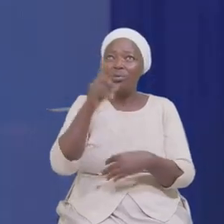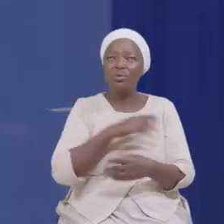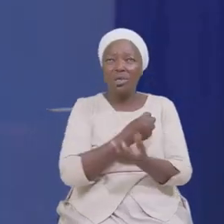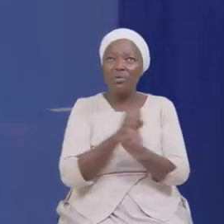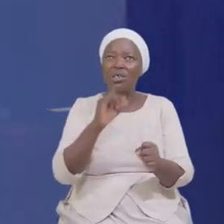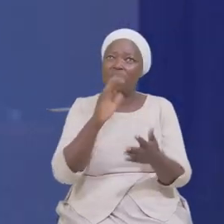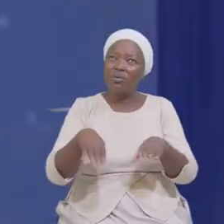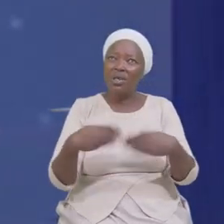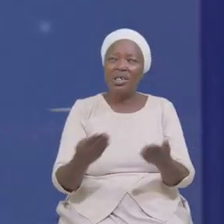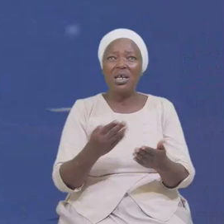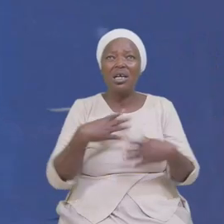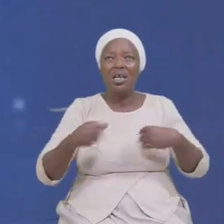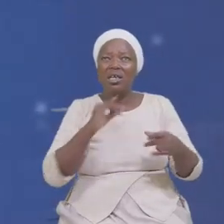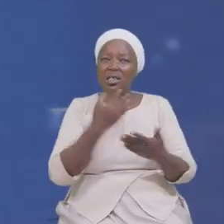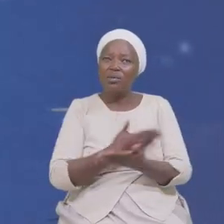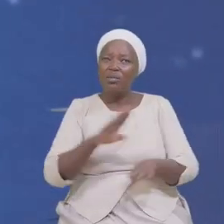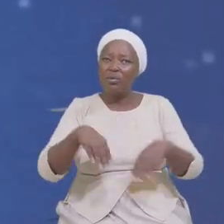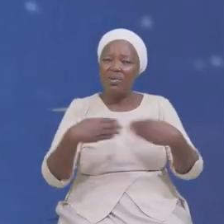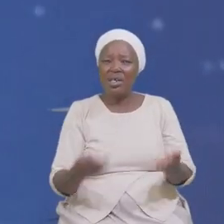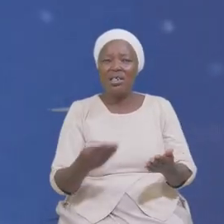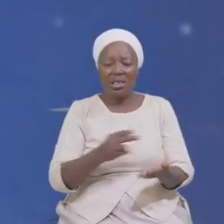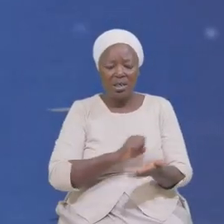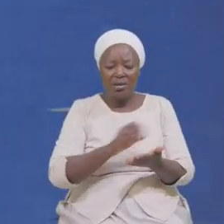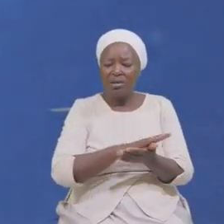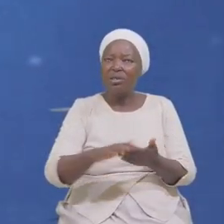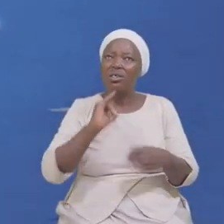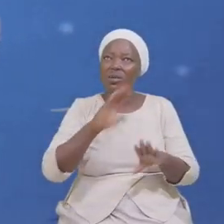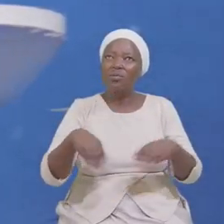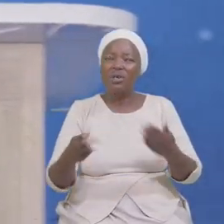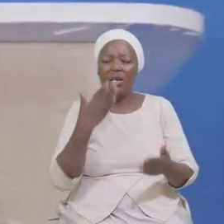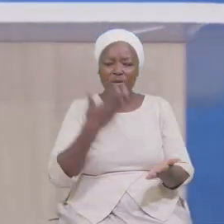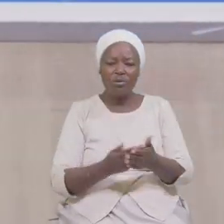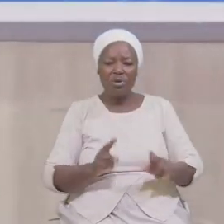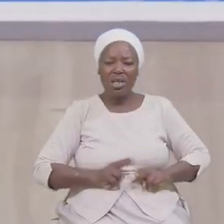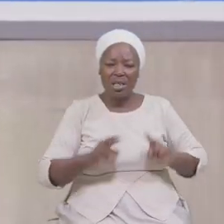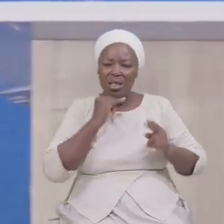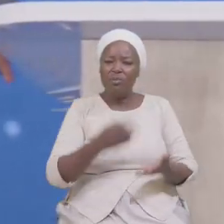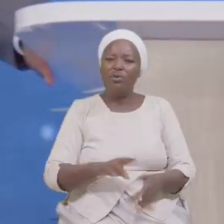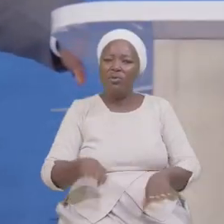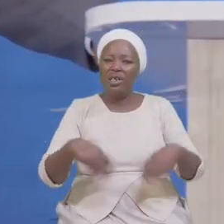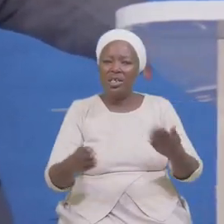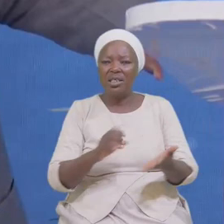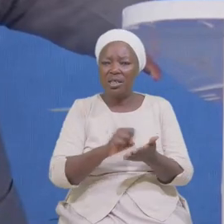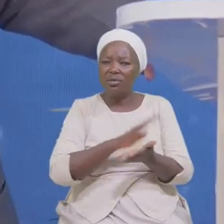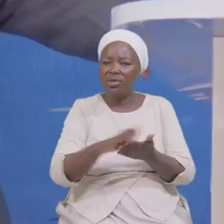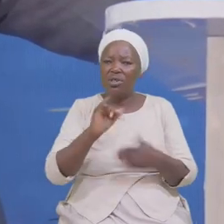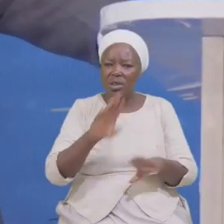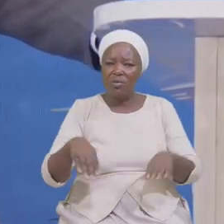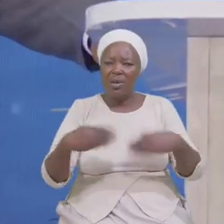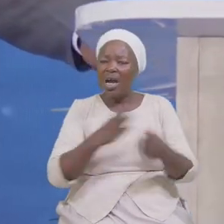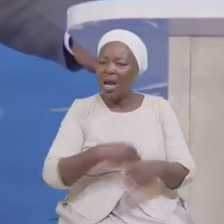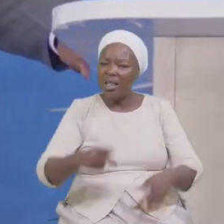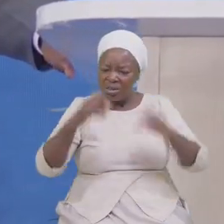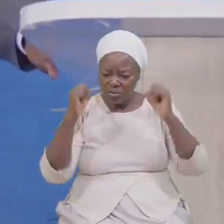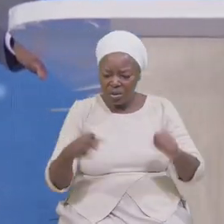holiness provided, and good health, perfect health provided, sanctification provided, and the strength of the